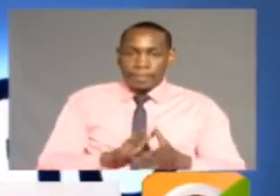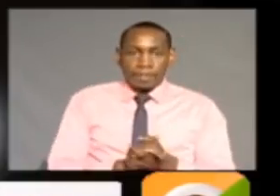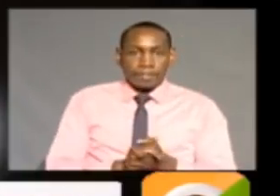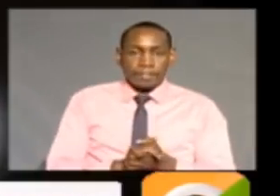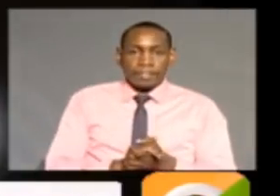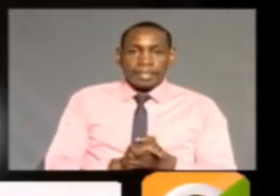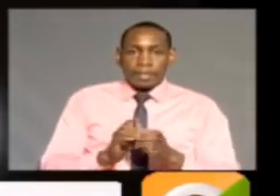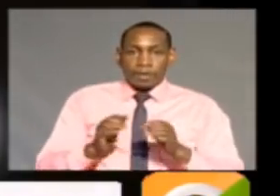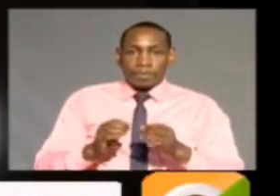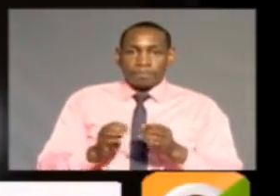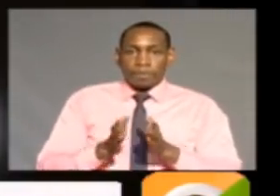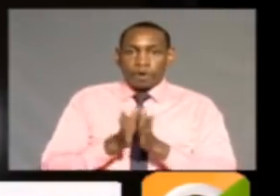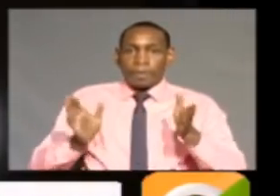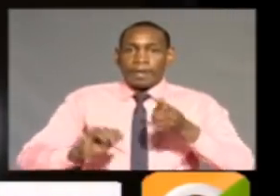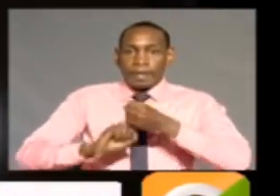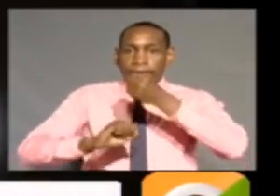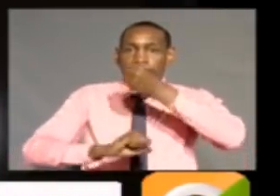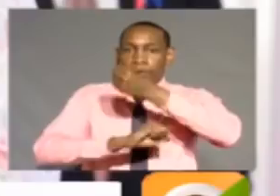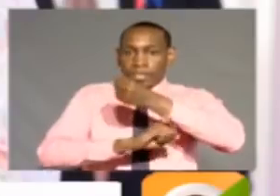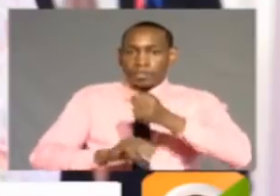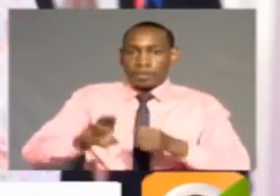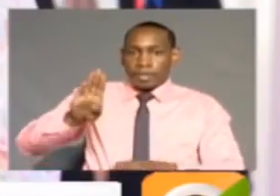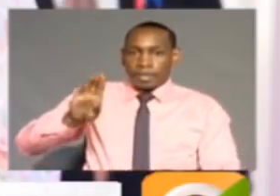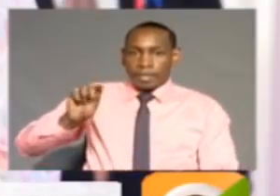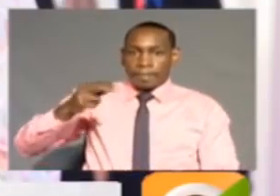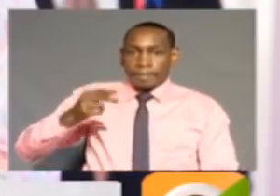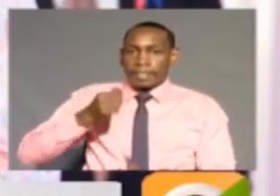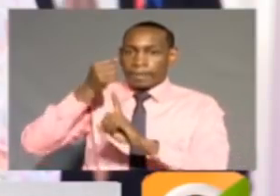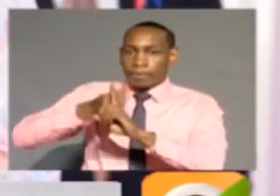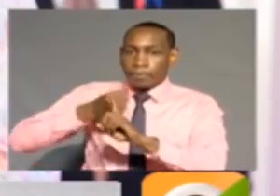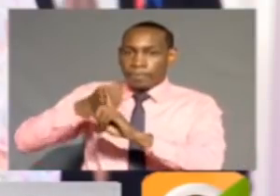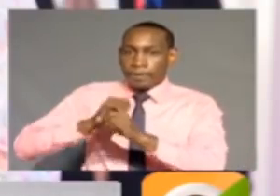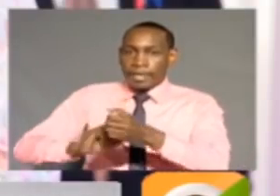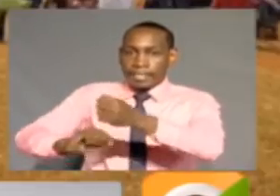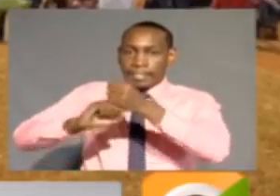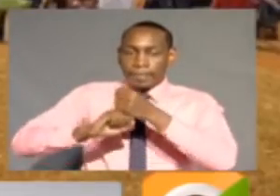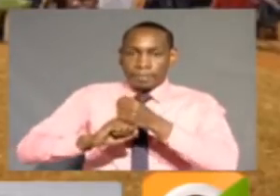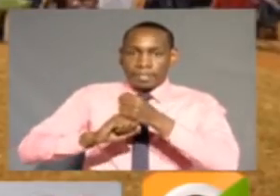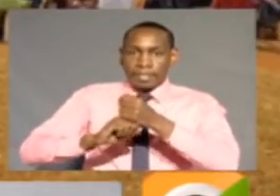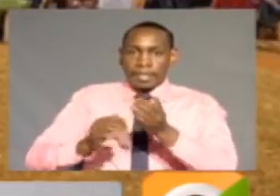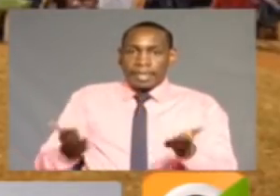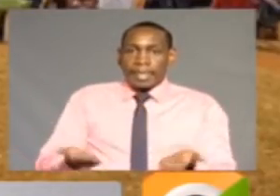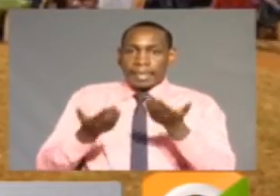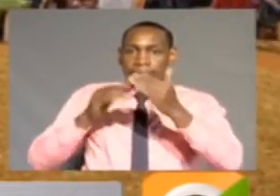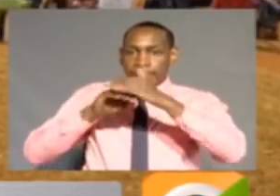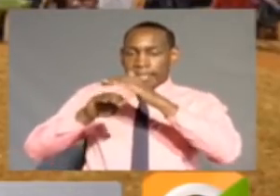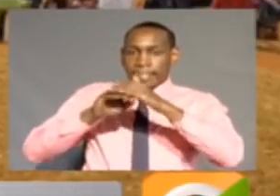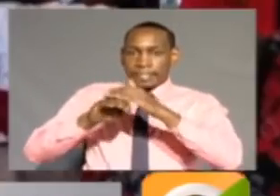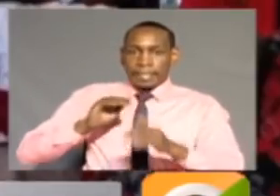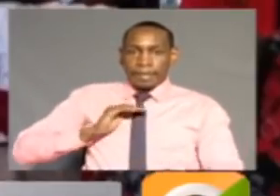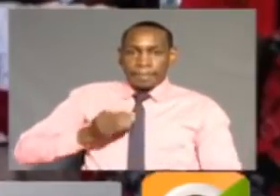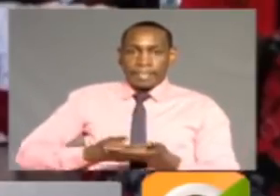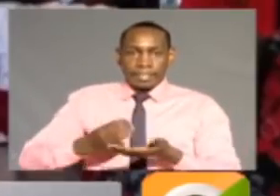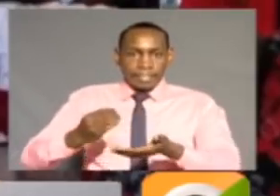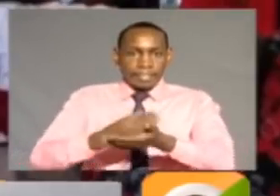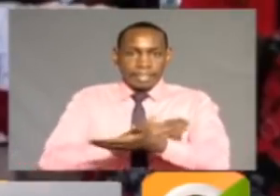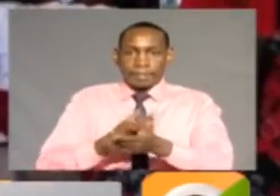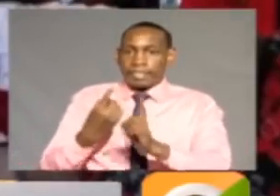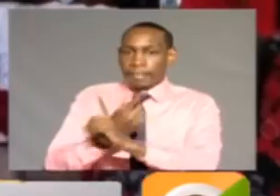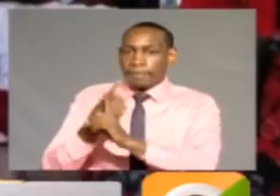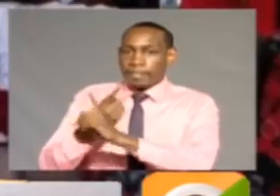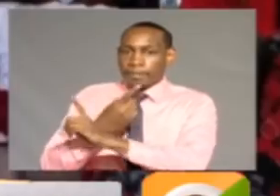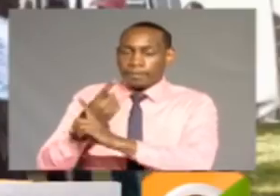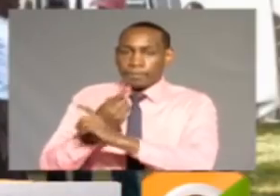a foundation, the Beth Mugo Foundation, to mobilize support for enhanced access to breast, cervical and prostate